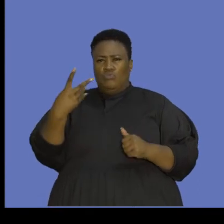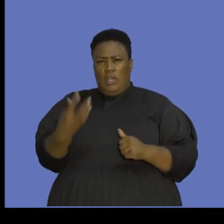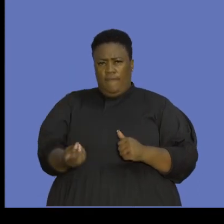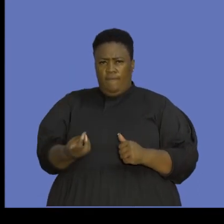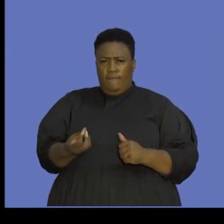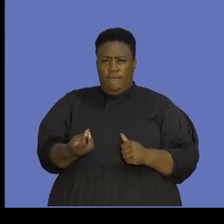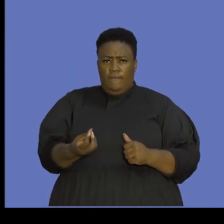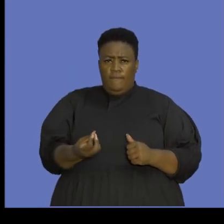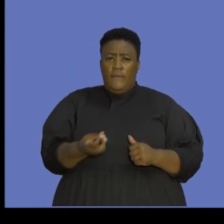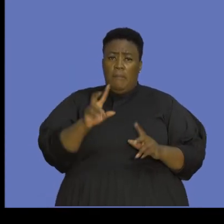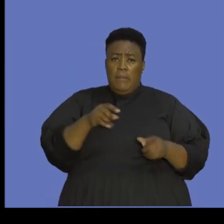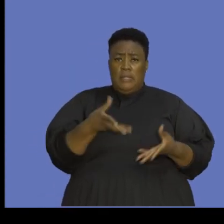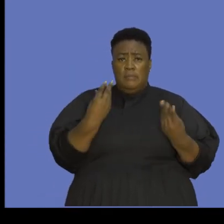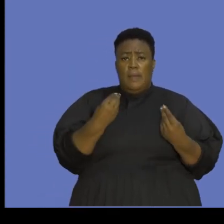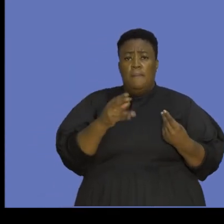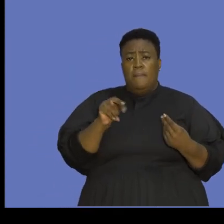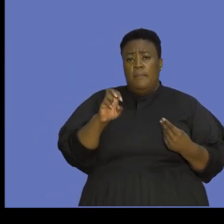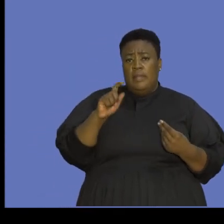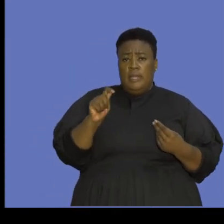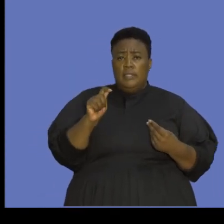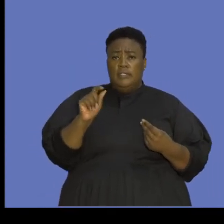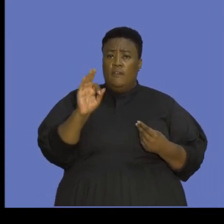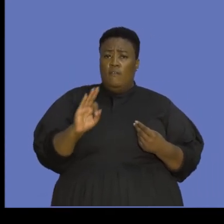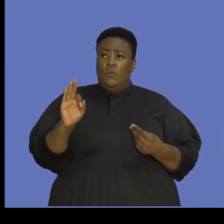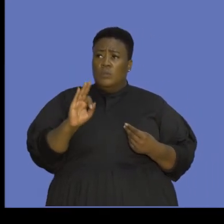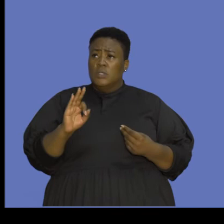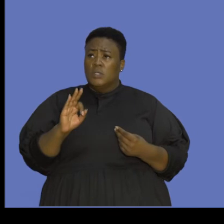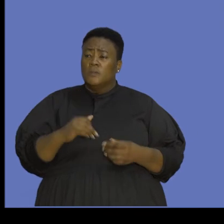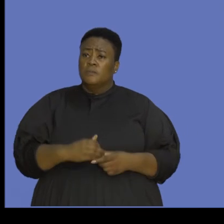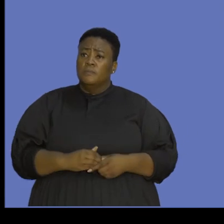forces. I need to find net force. So